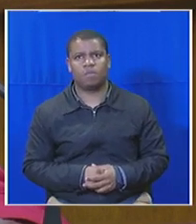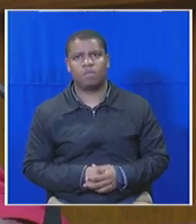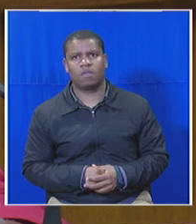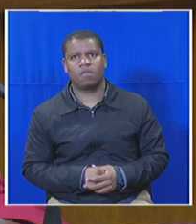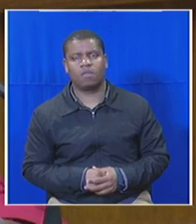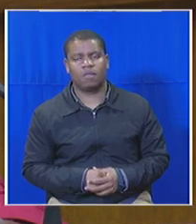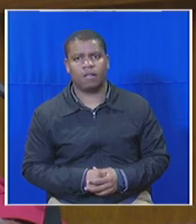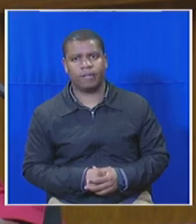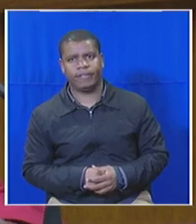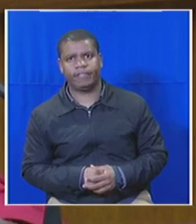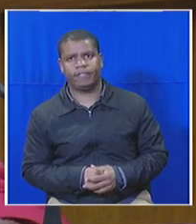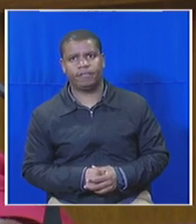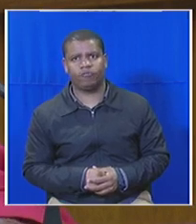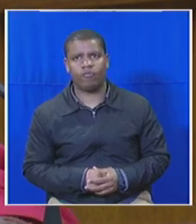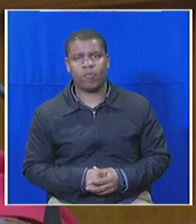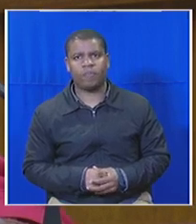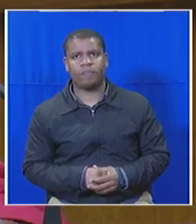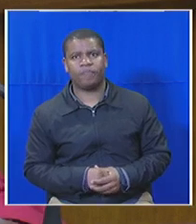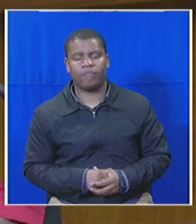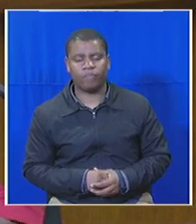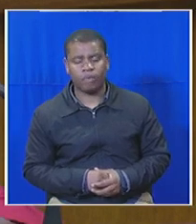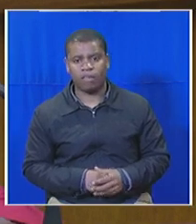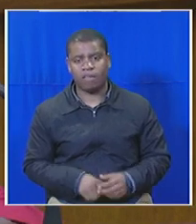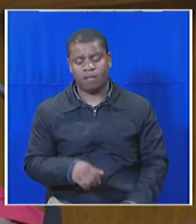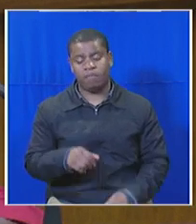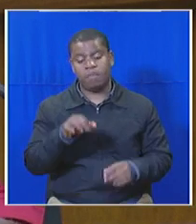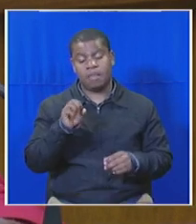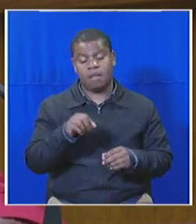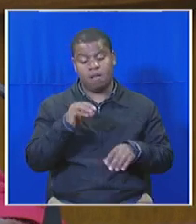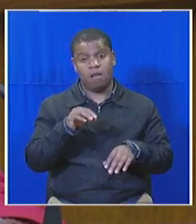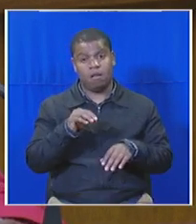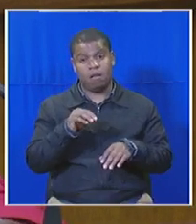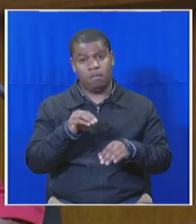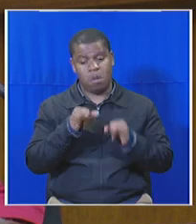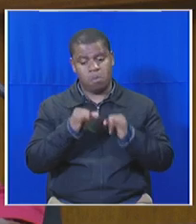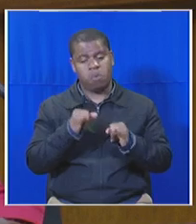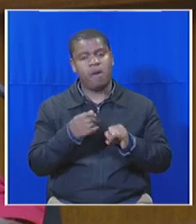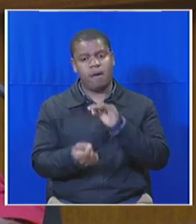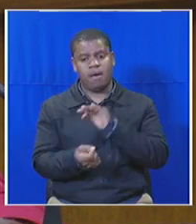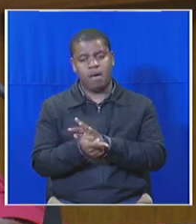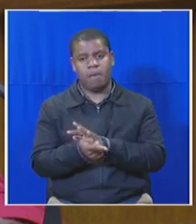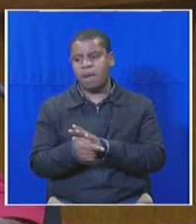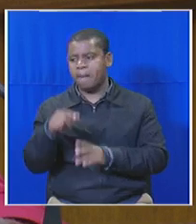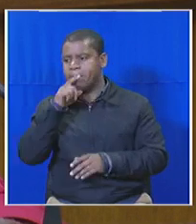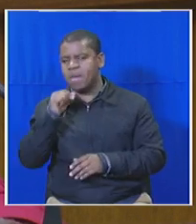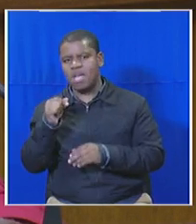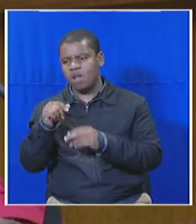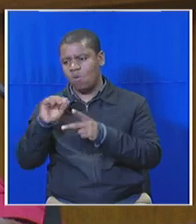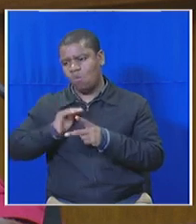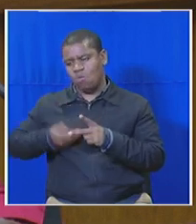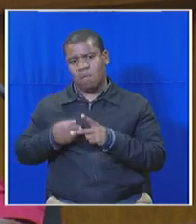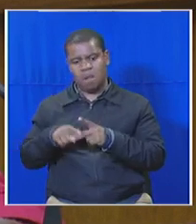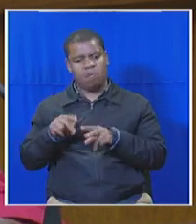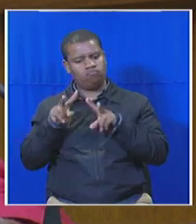For Can evil proceed. to thrive, men and women of nobility must sit back and do nothing. And our position